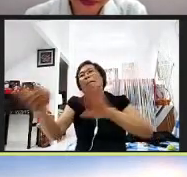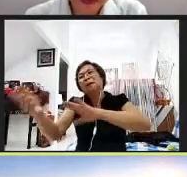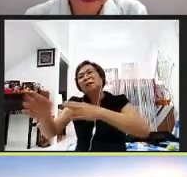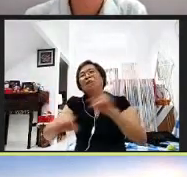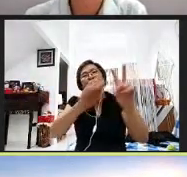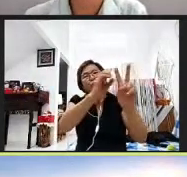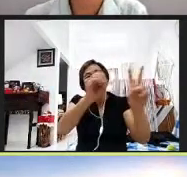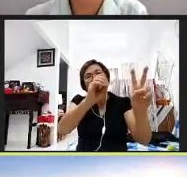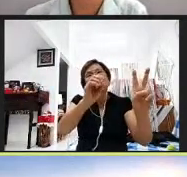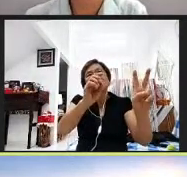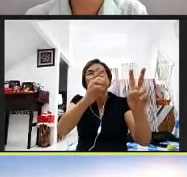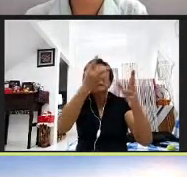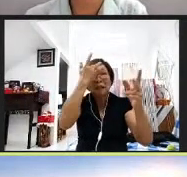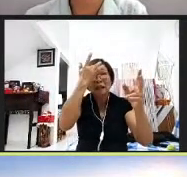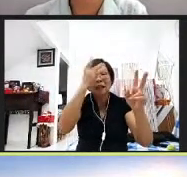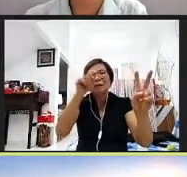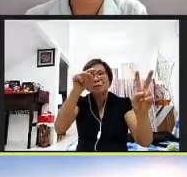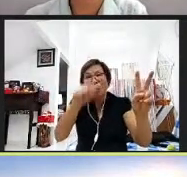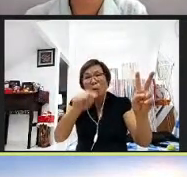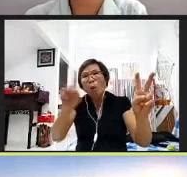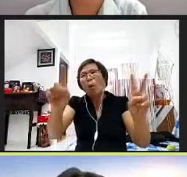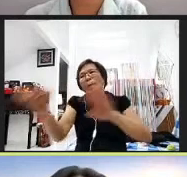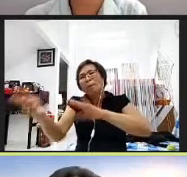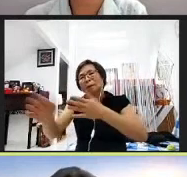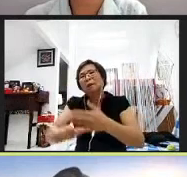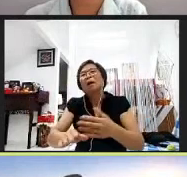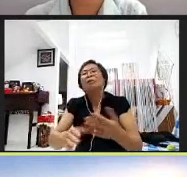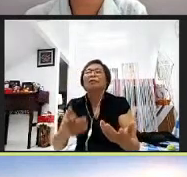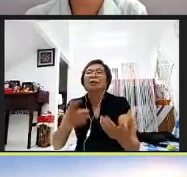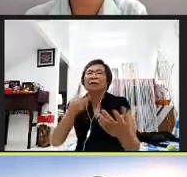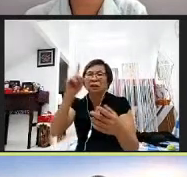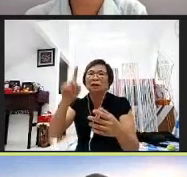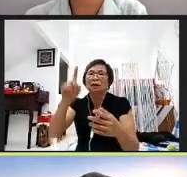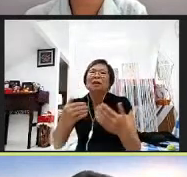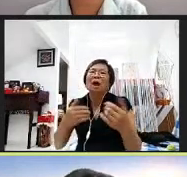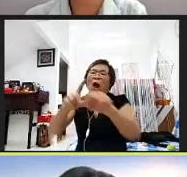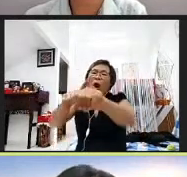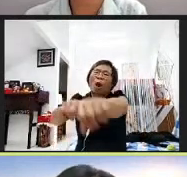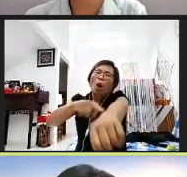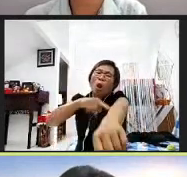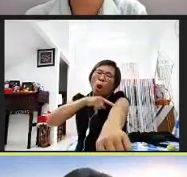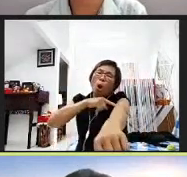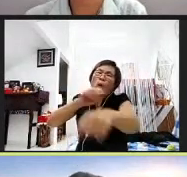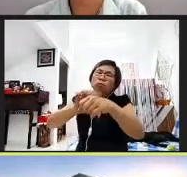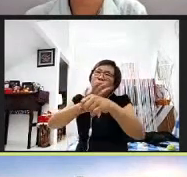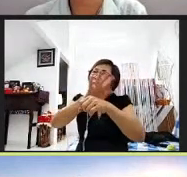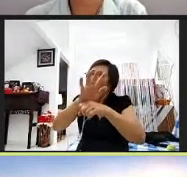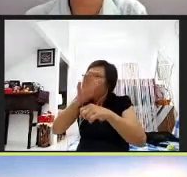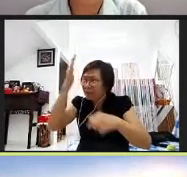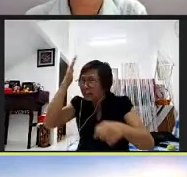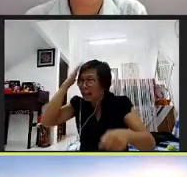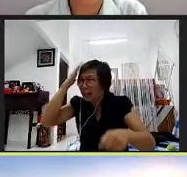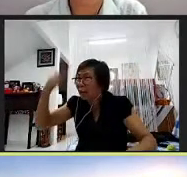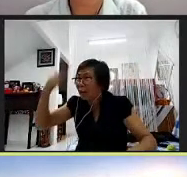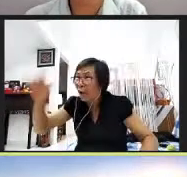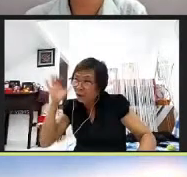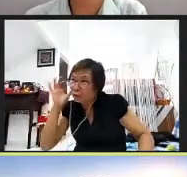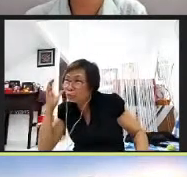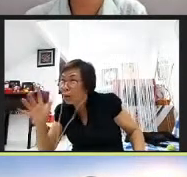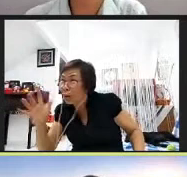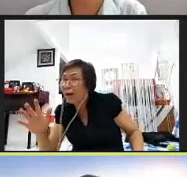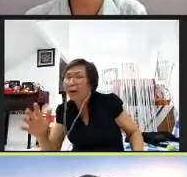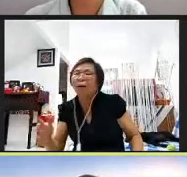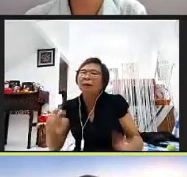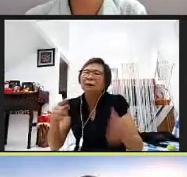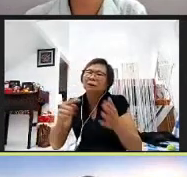And there's a condition called long COVID. Brothers and sisters, have you all heard about this long COVID? And sometimes